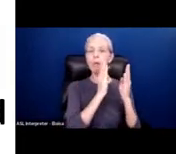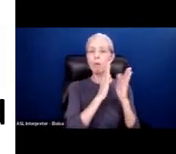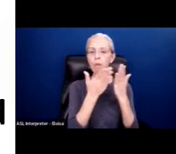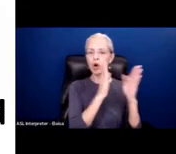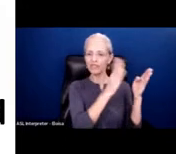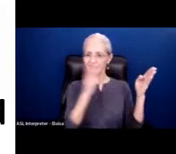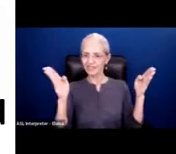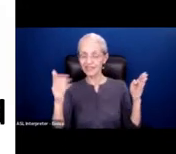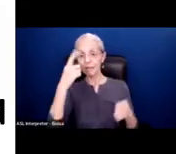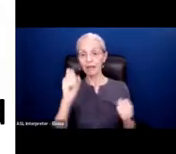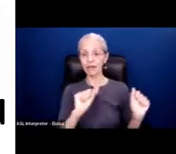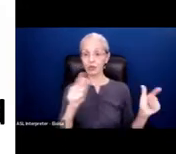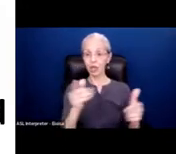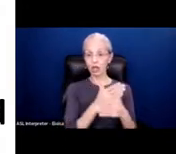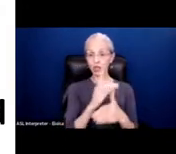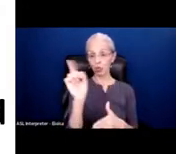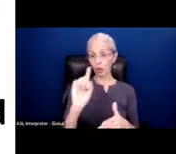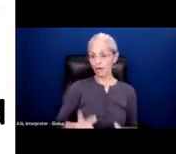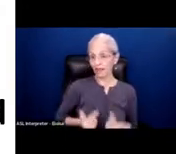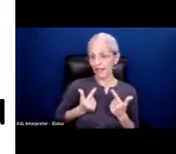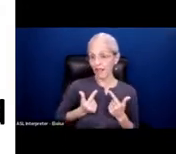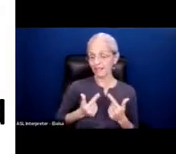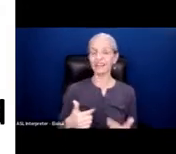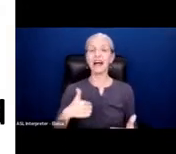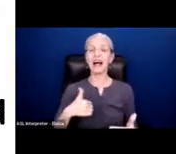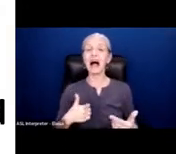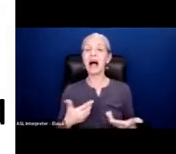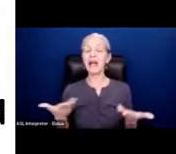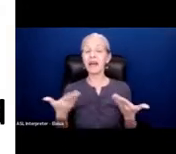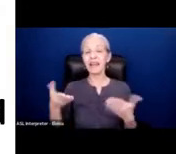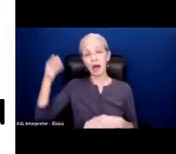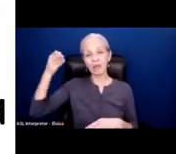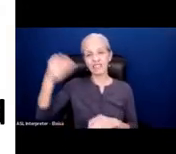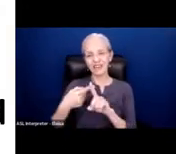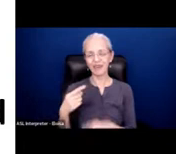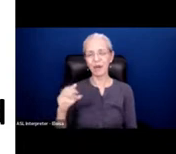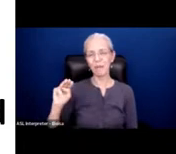where they are located right now, I'd like to share that I'm presenting from Massachusetts.